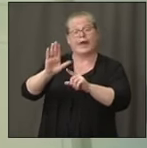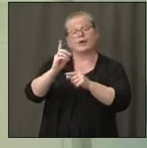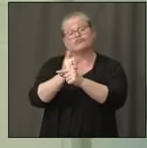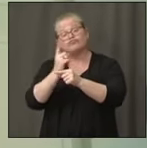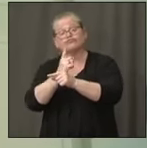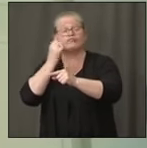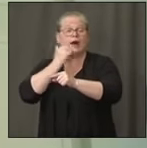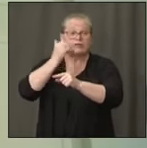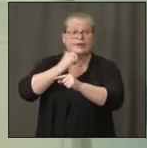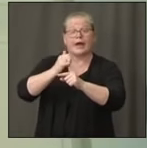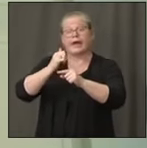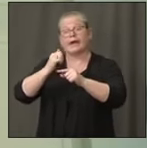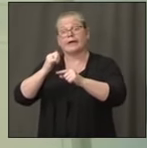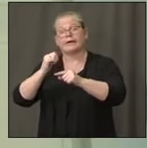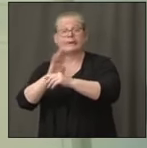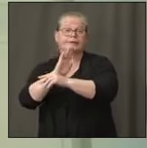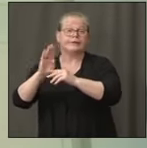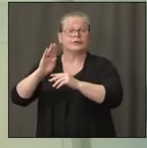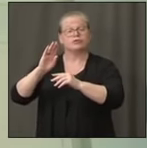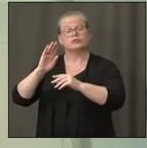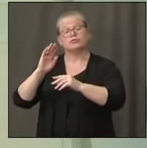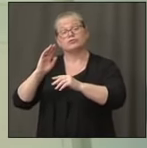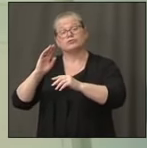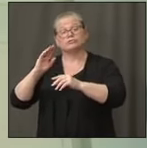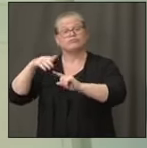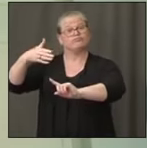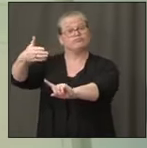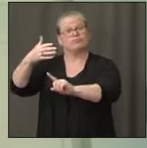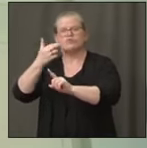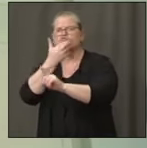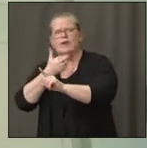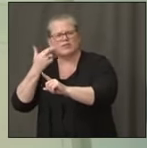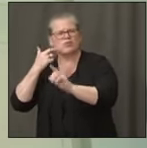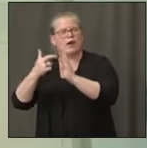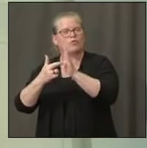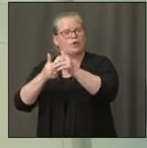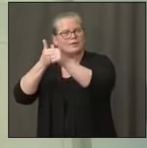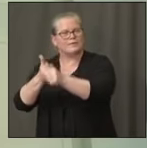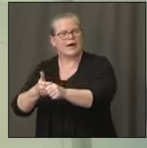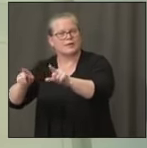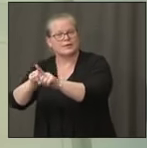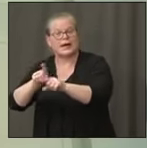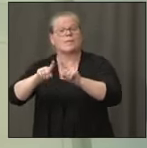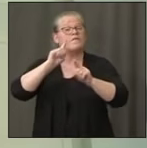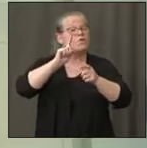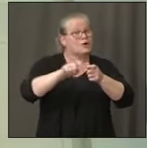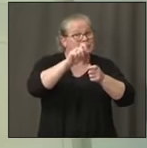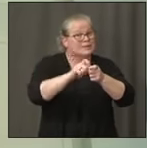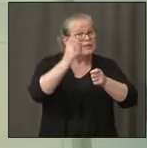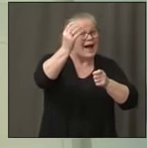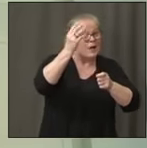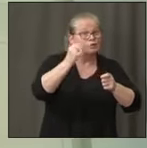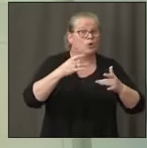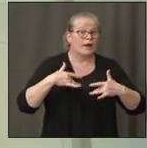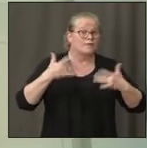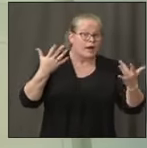guidelines. But for specific outdoor events, they will need to be subject to those caps and the outdoor event guidance that we provided.